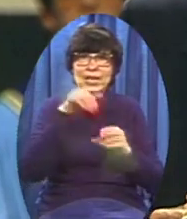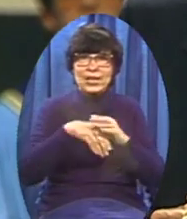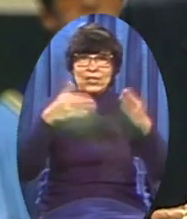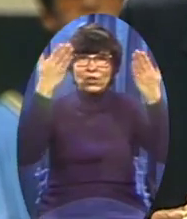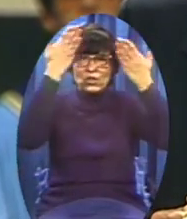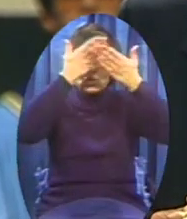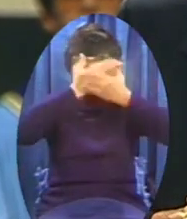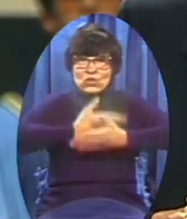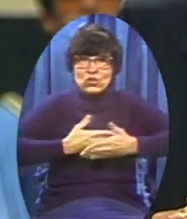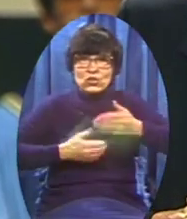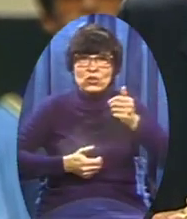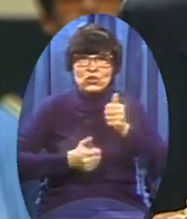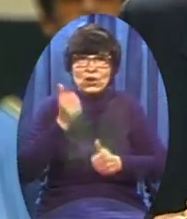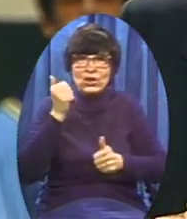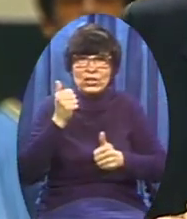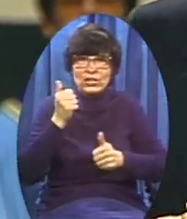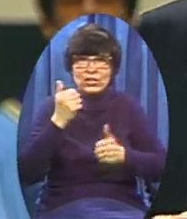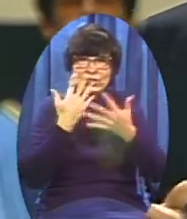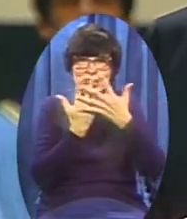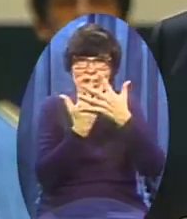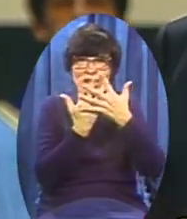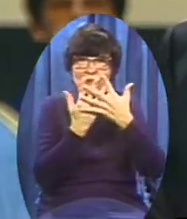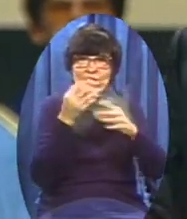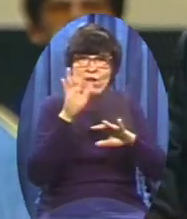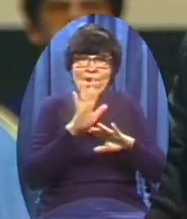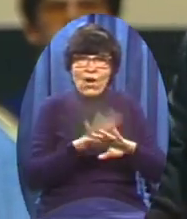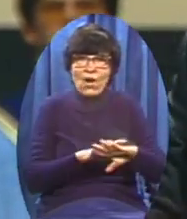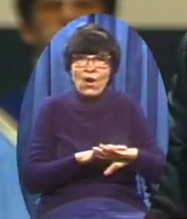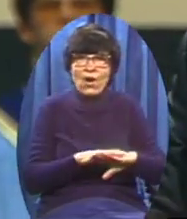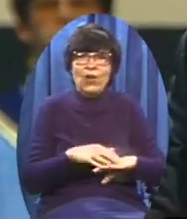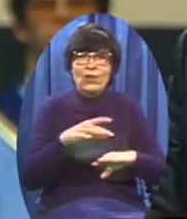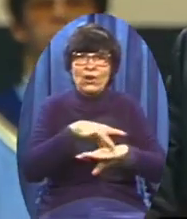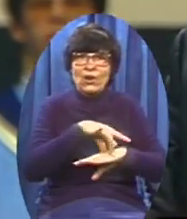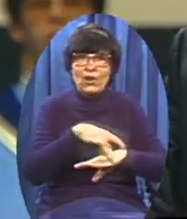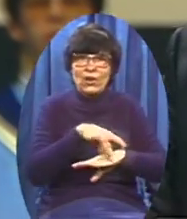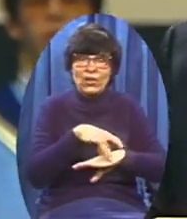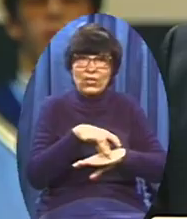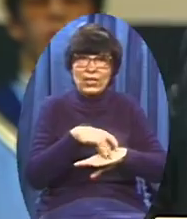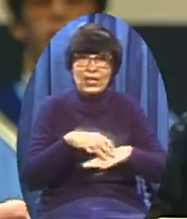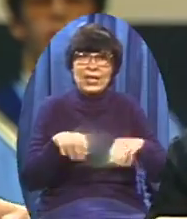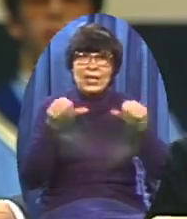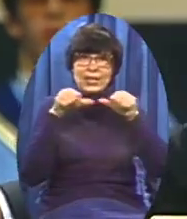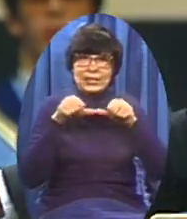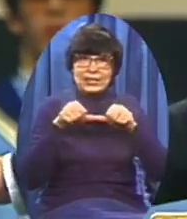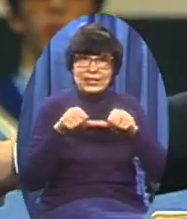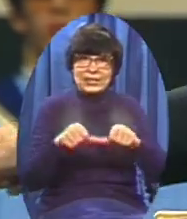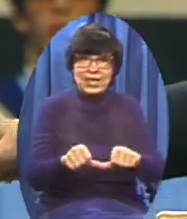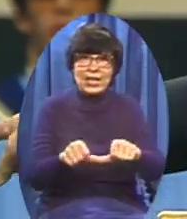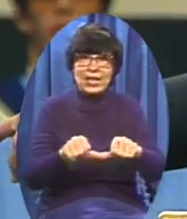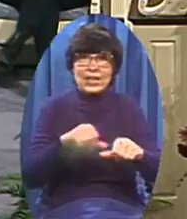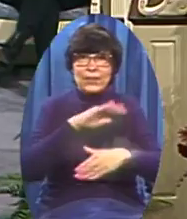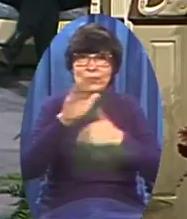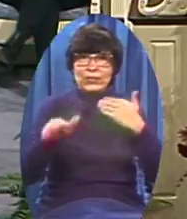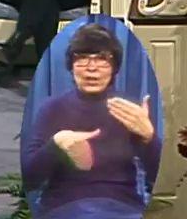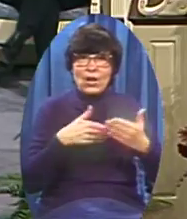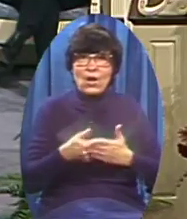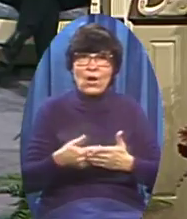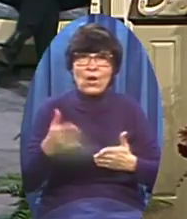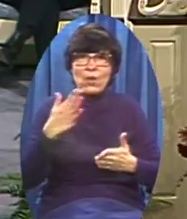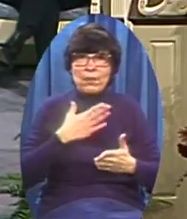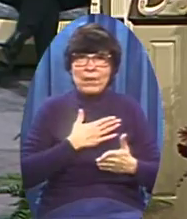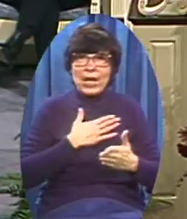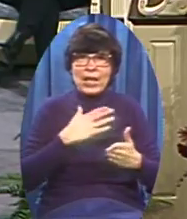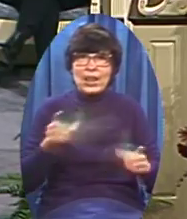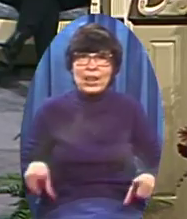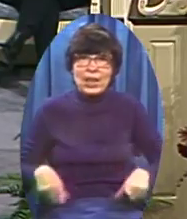earth and spend the rest of my life in that dungeon than to lift my hand against that man of